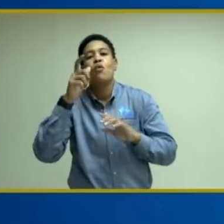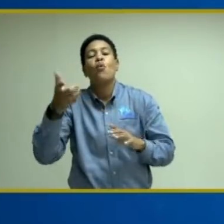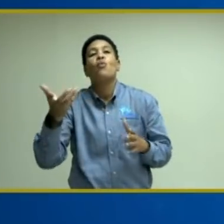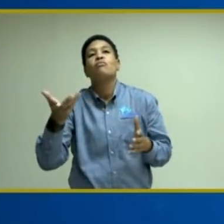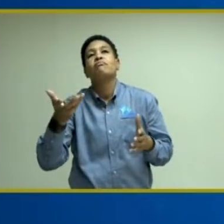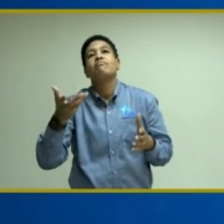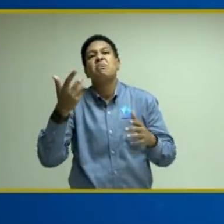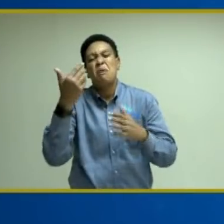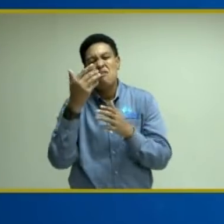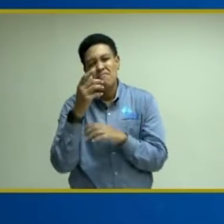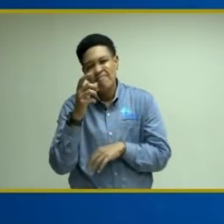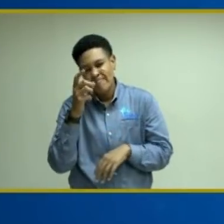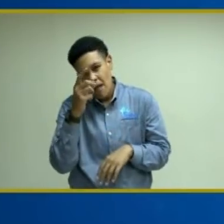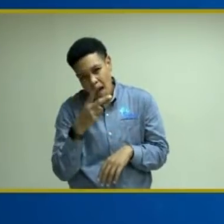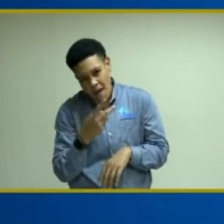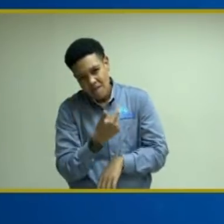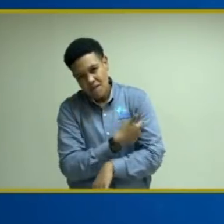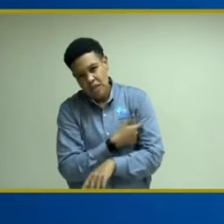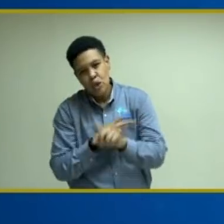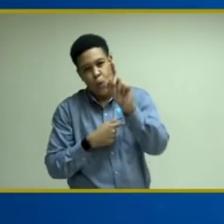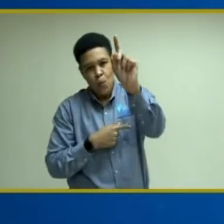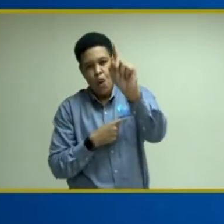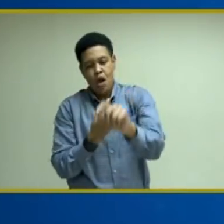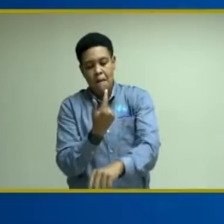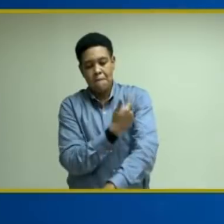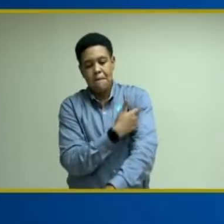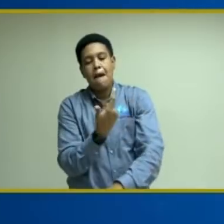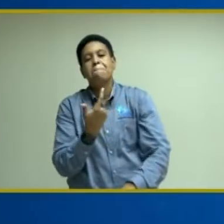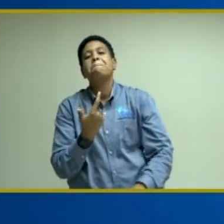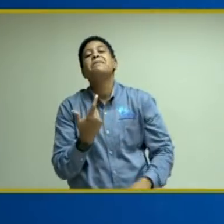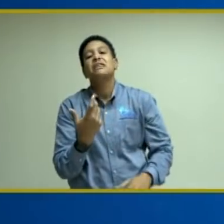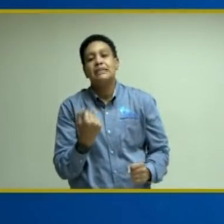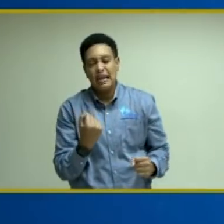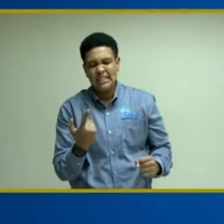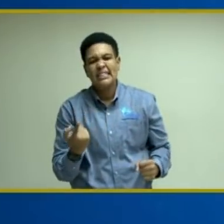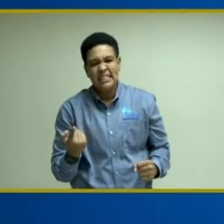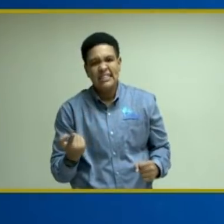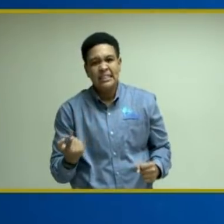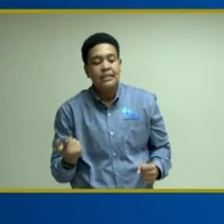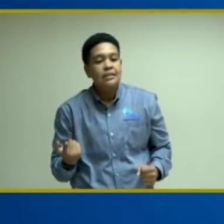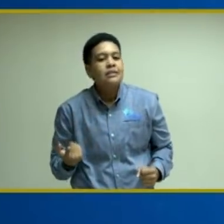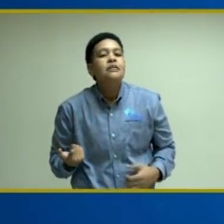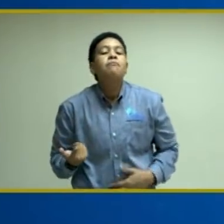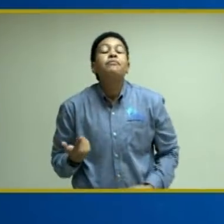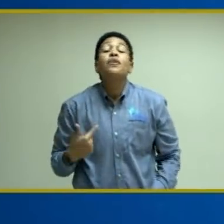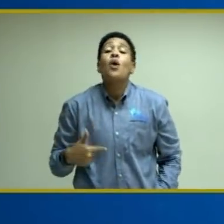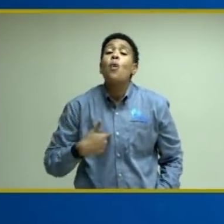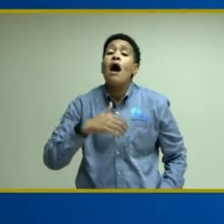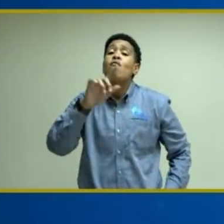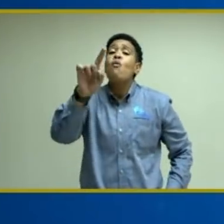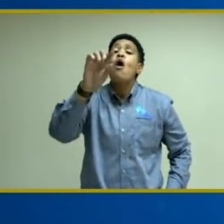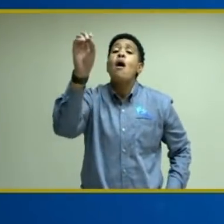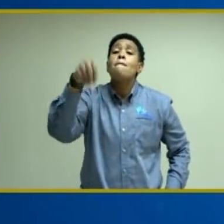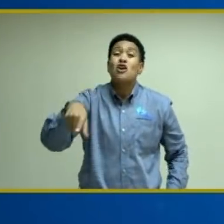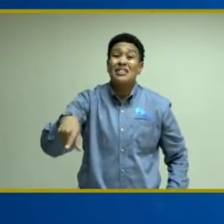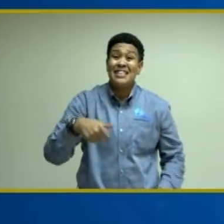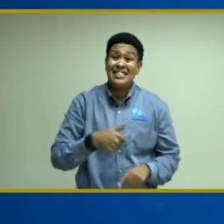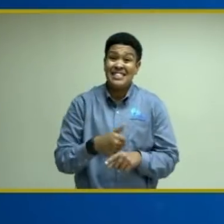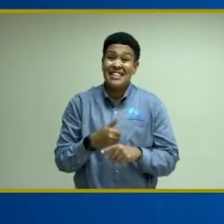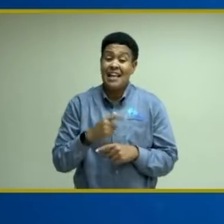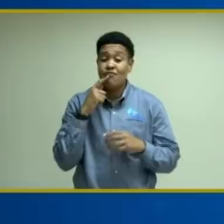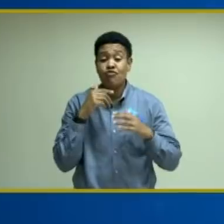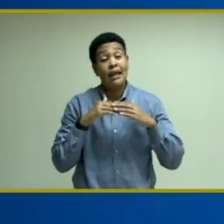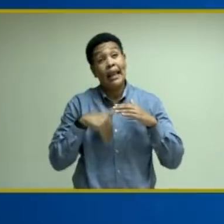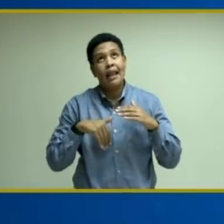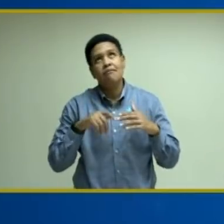were partially vaccinated. That means they received one of a 2-dose vaccine. And then we had 1%, again it's really less